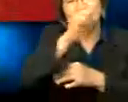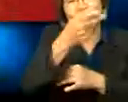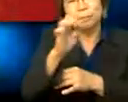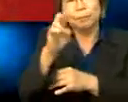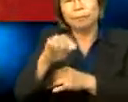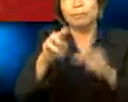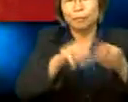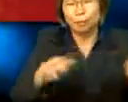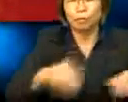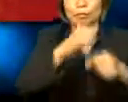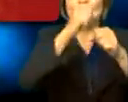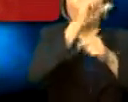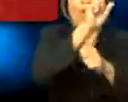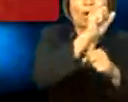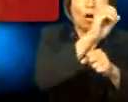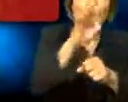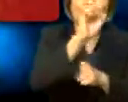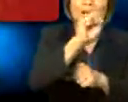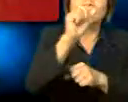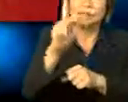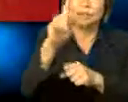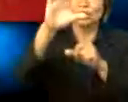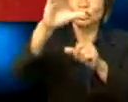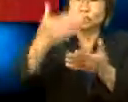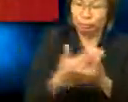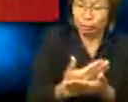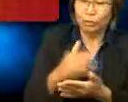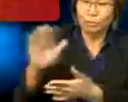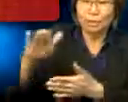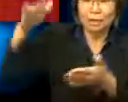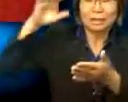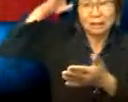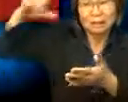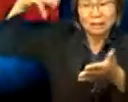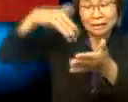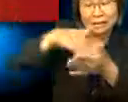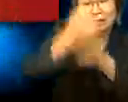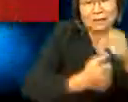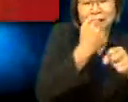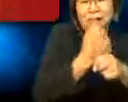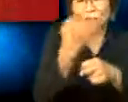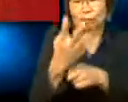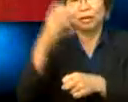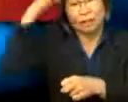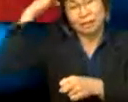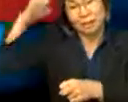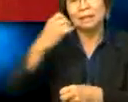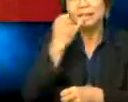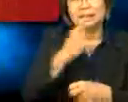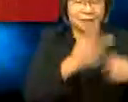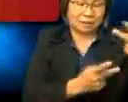of SK Ceras Baharu. He studies in year 4. He is a kind